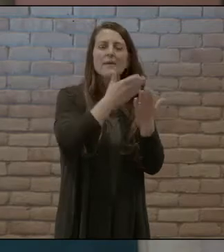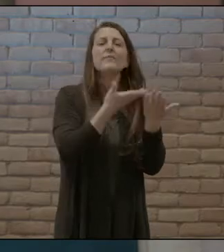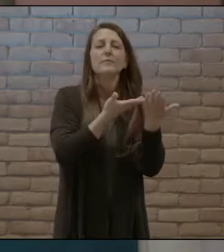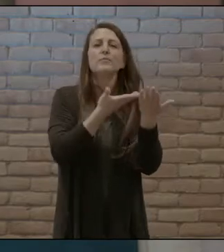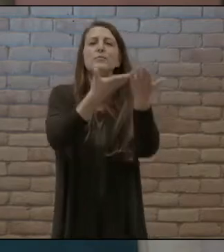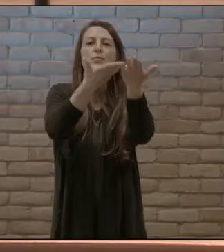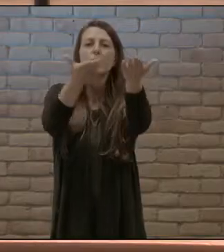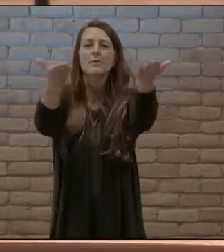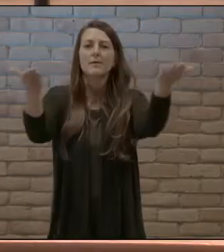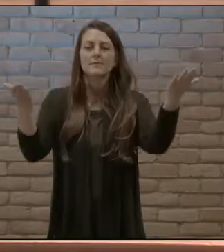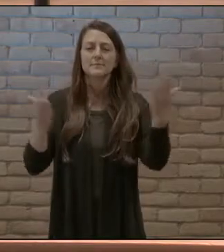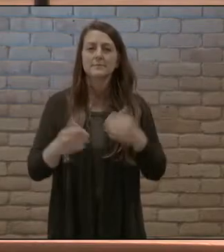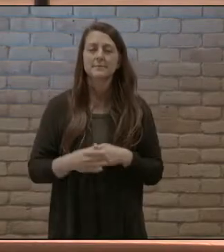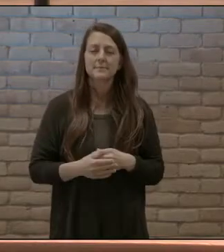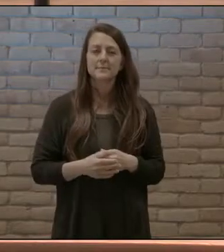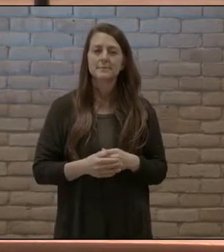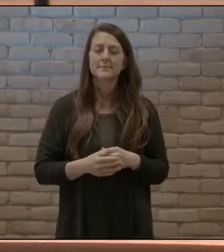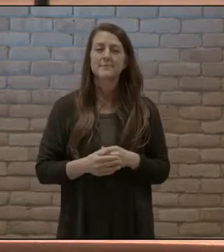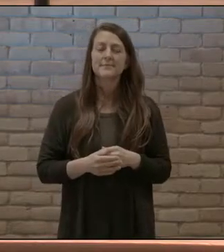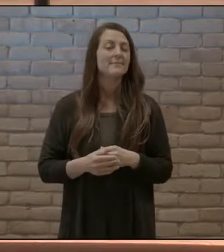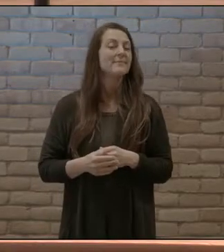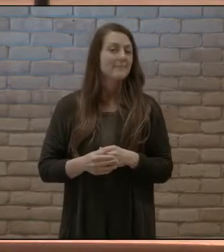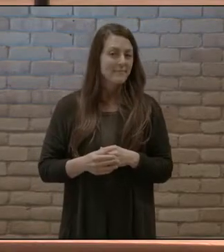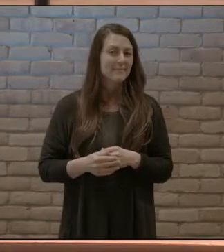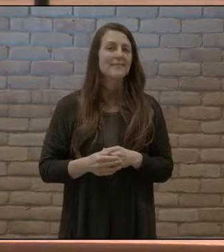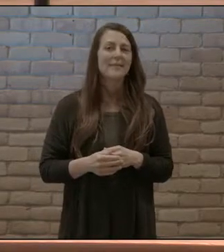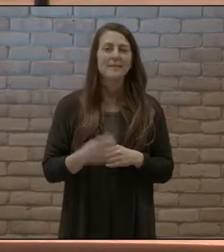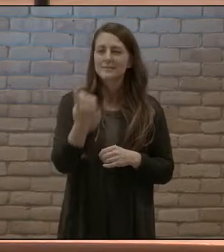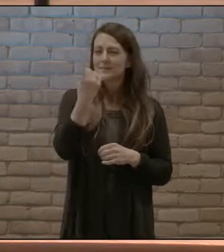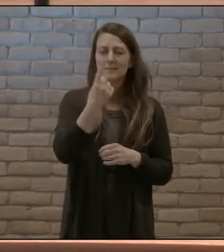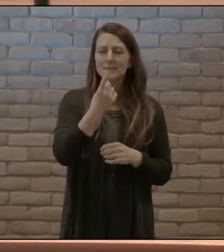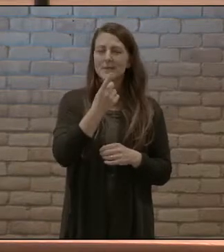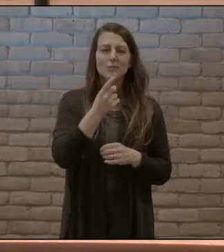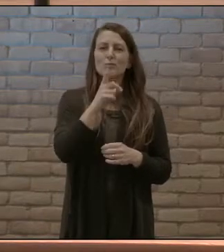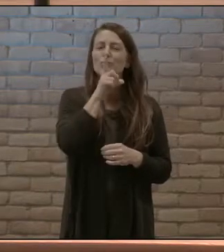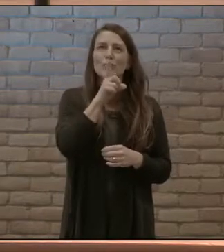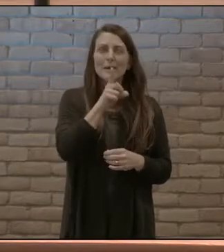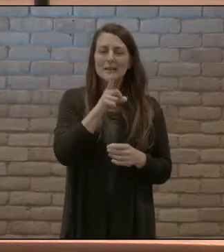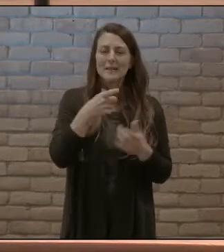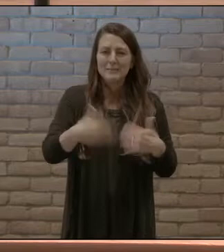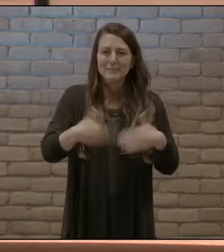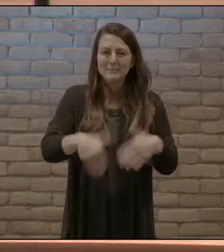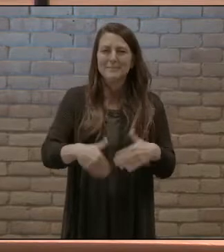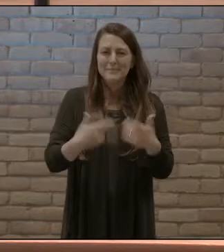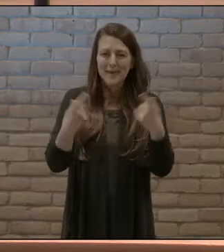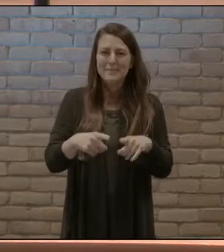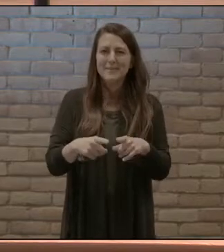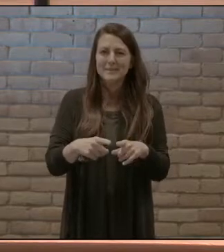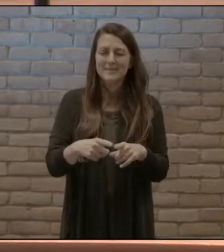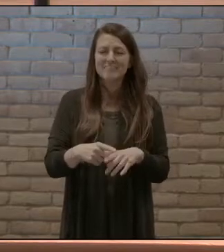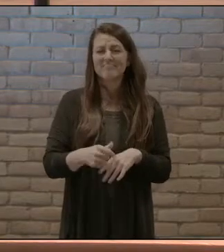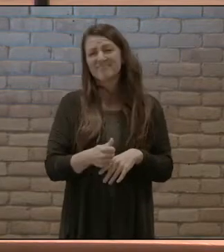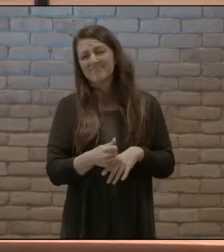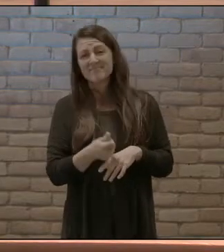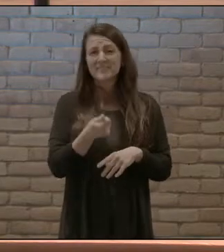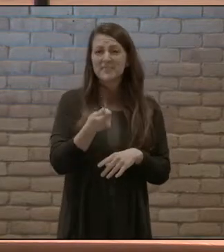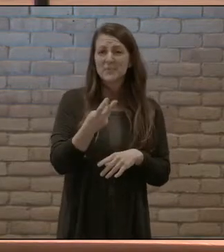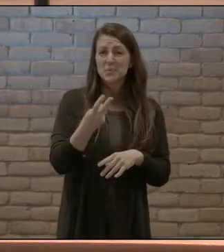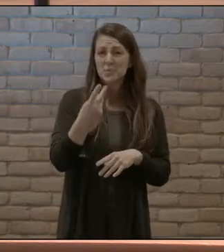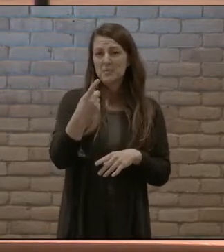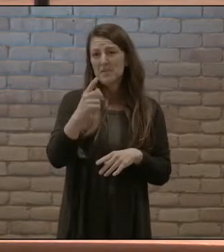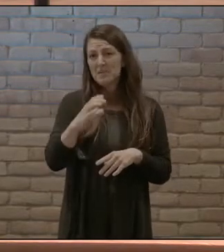them. And then something incredible happens. A few hundred years